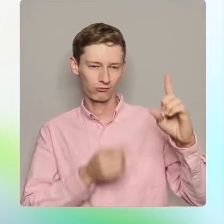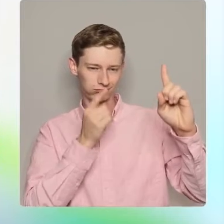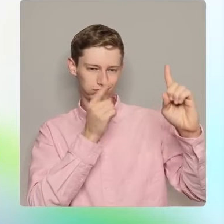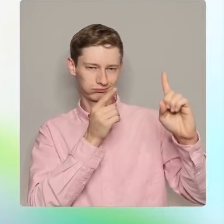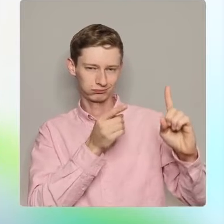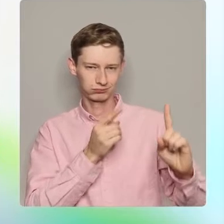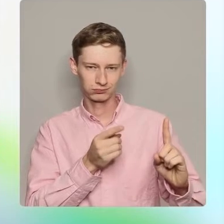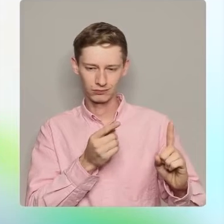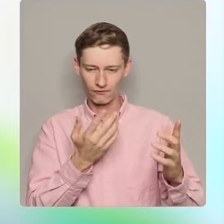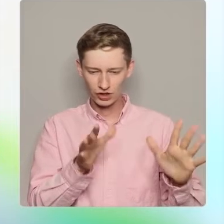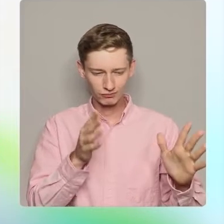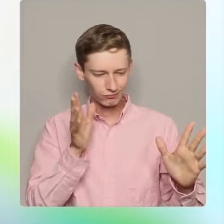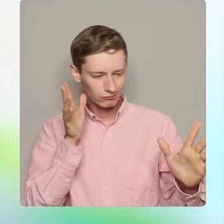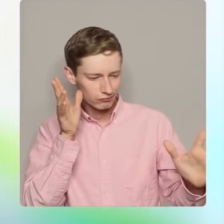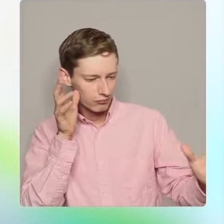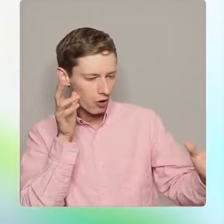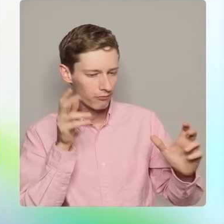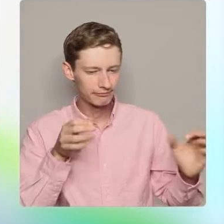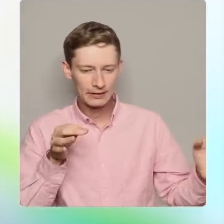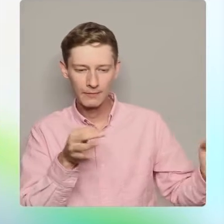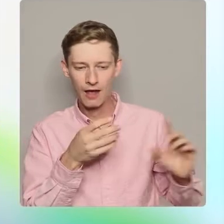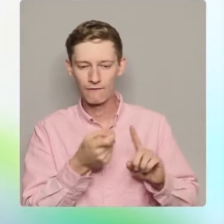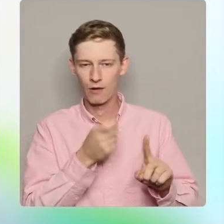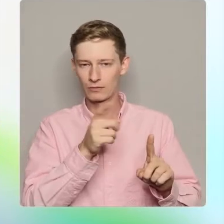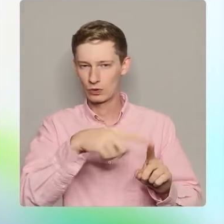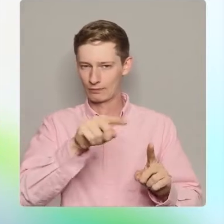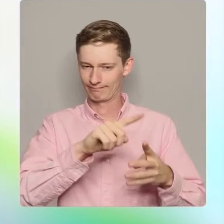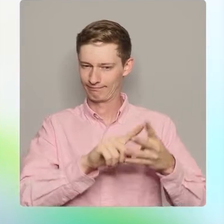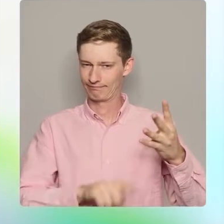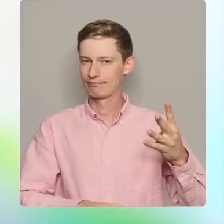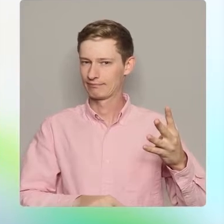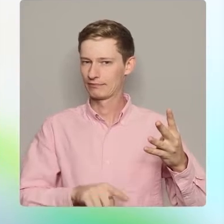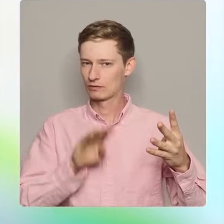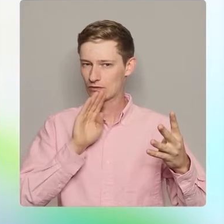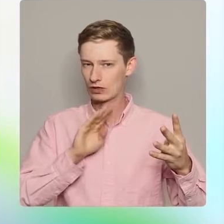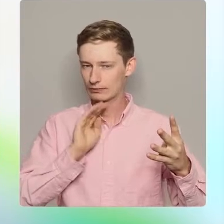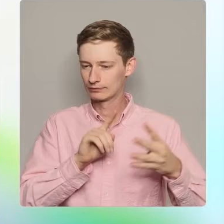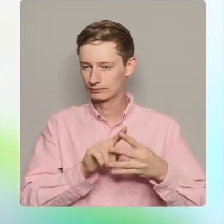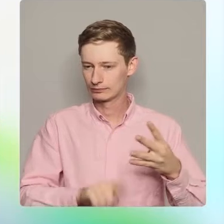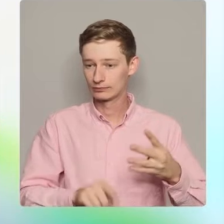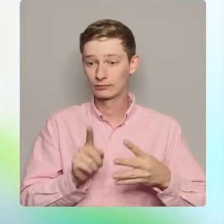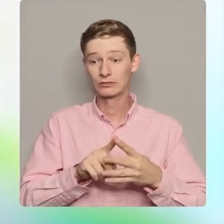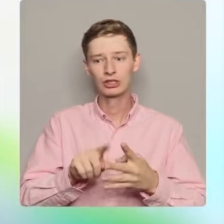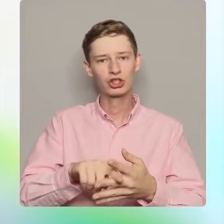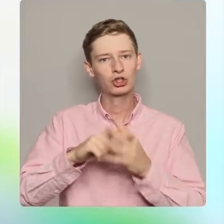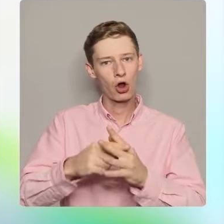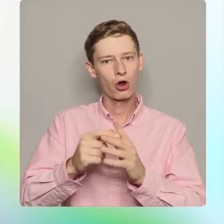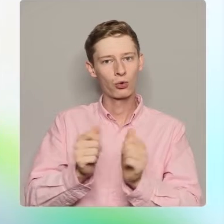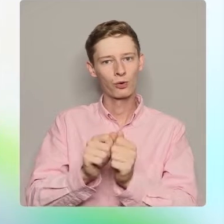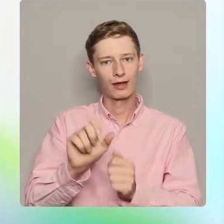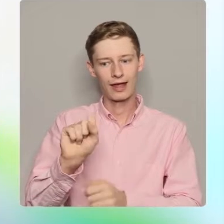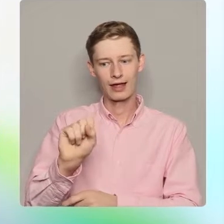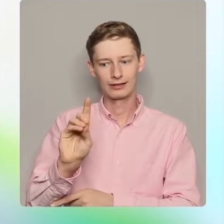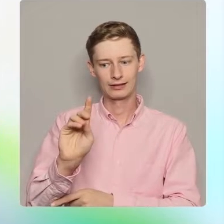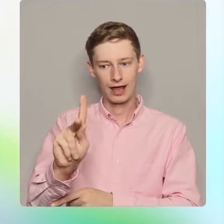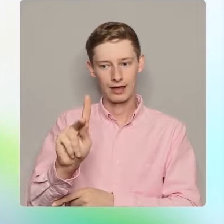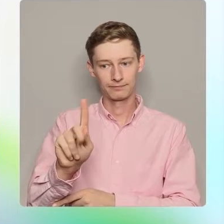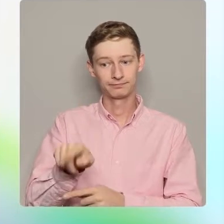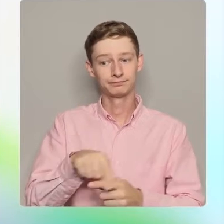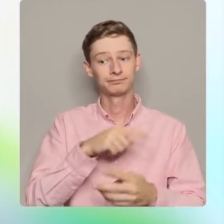Let me explain some steps we have taken to make your day-to-day experience for developing on MetaQuest easier.